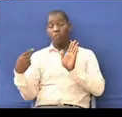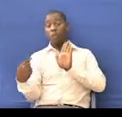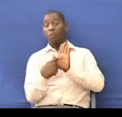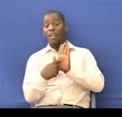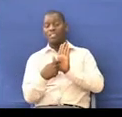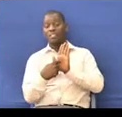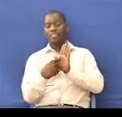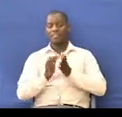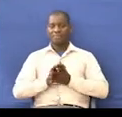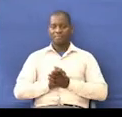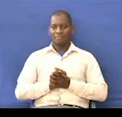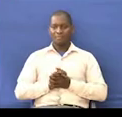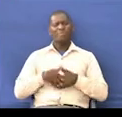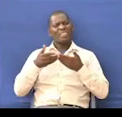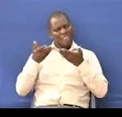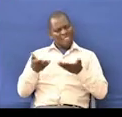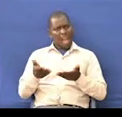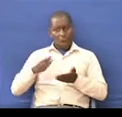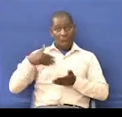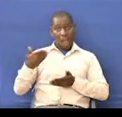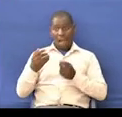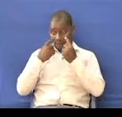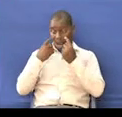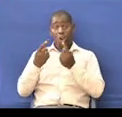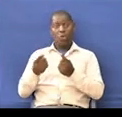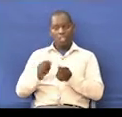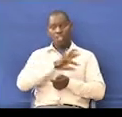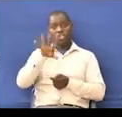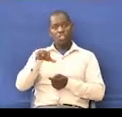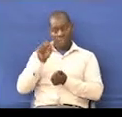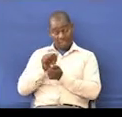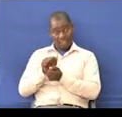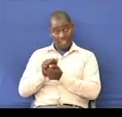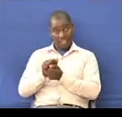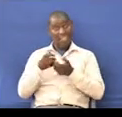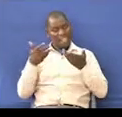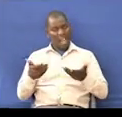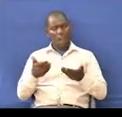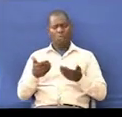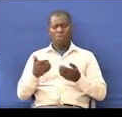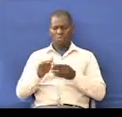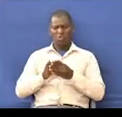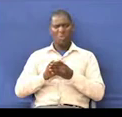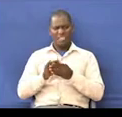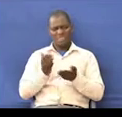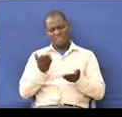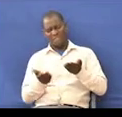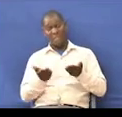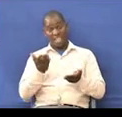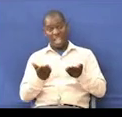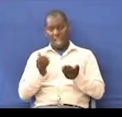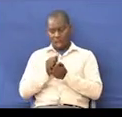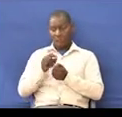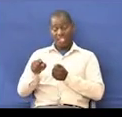saying. Now, after looking these effects, I think we are now familiarized and we have remembered what